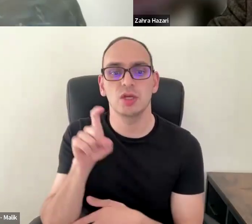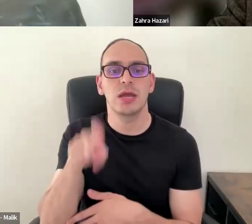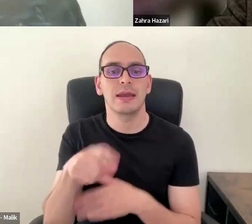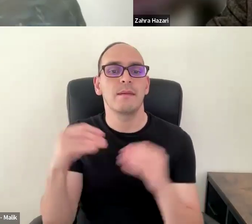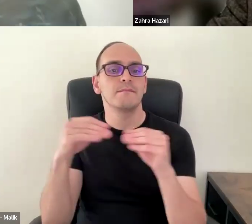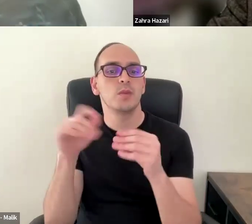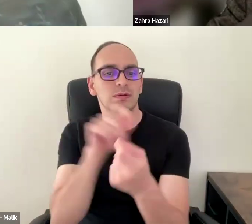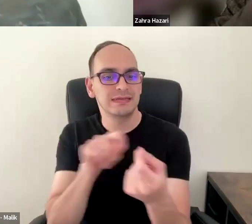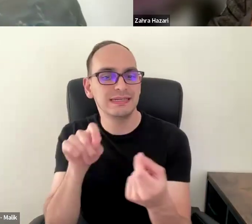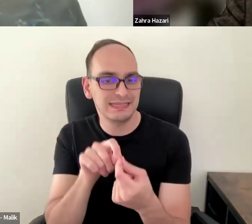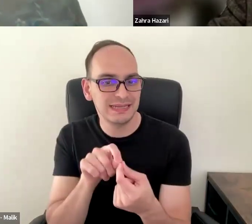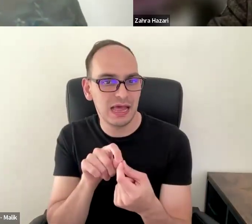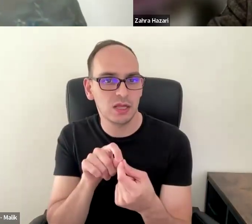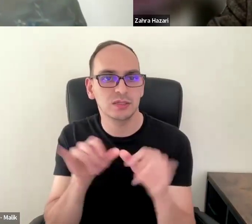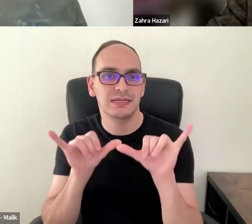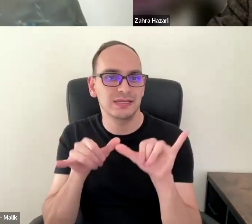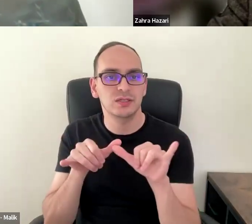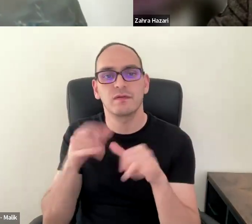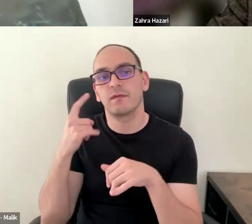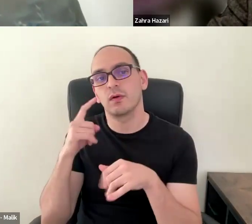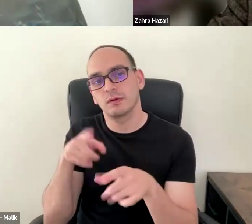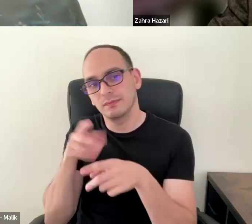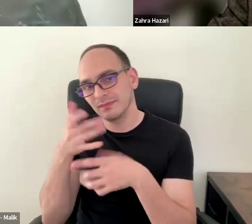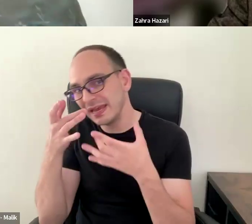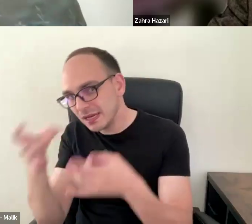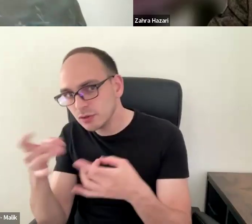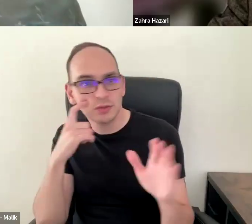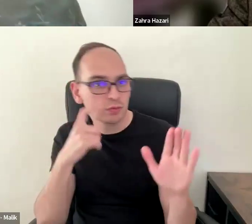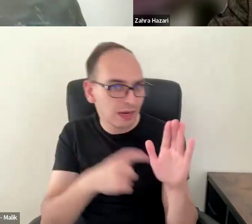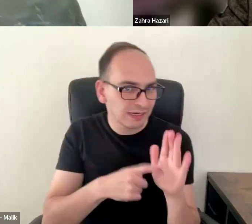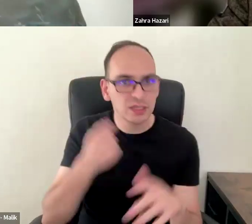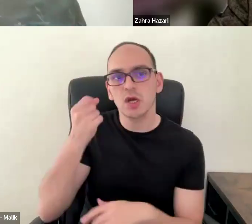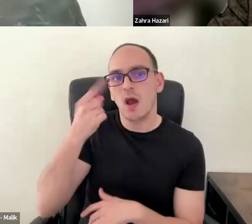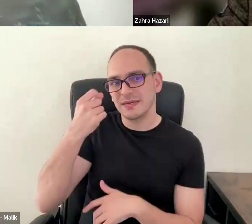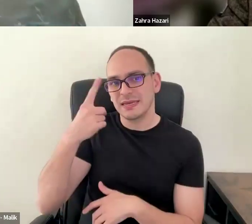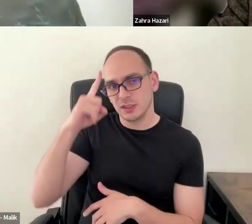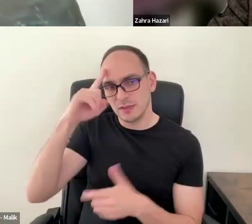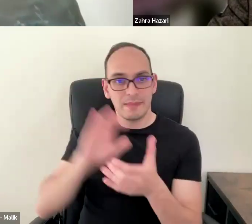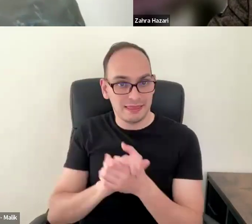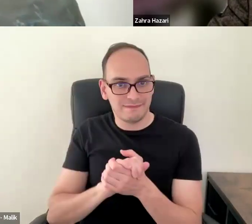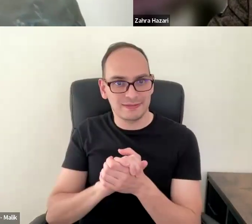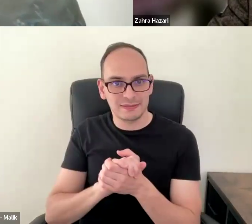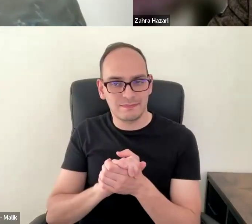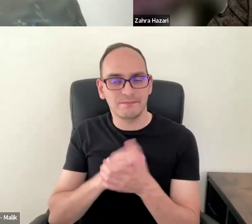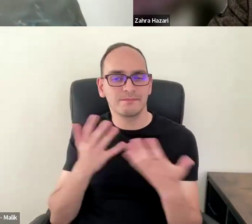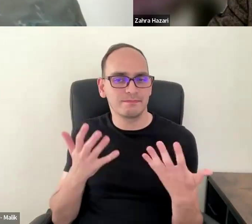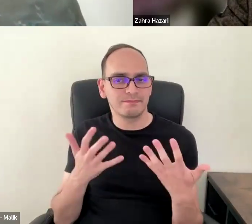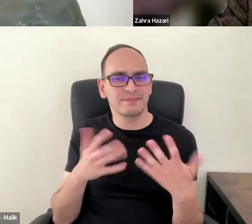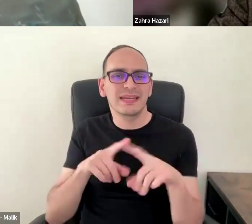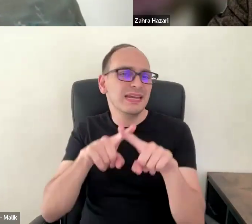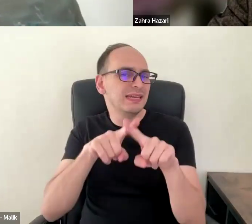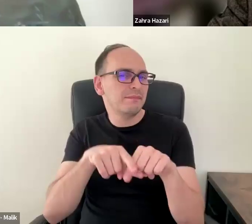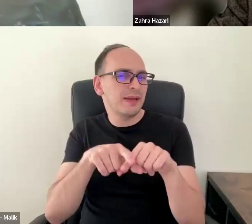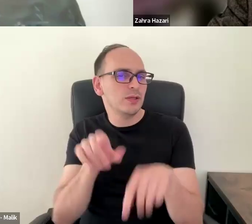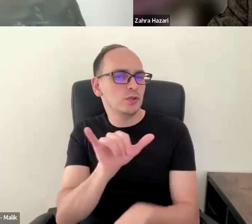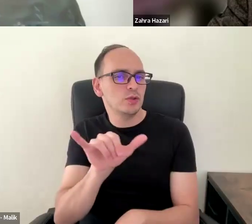more detailed measures like on interest, recognition, competency beliefs. So I think it also depends on what